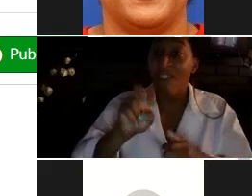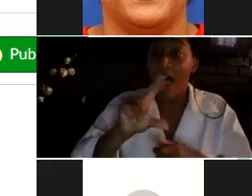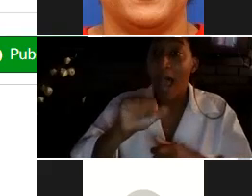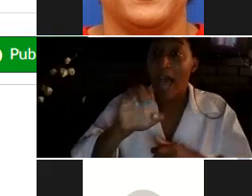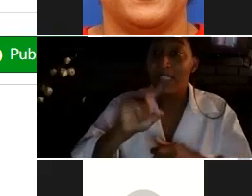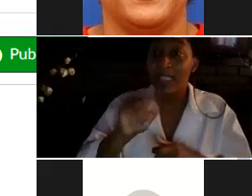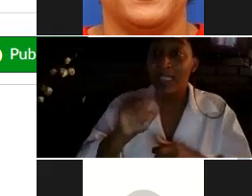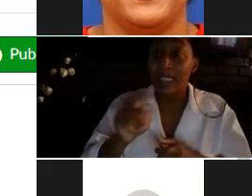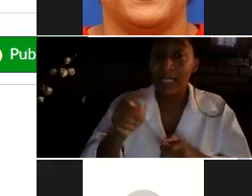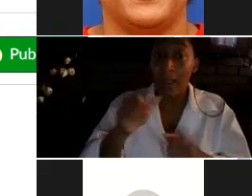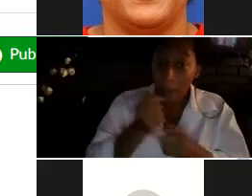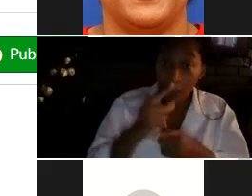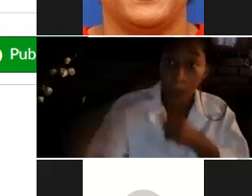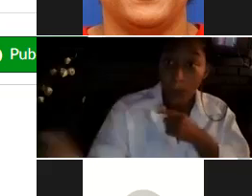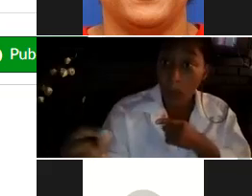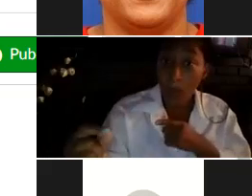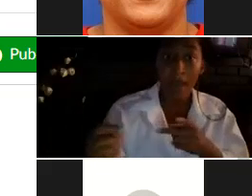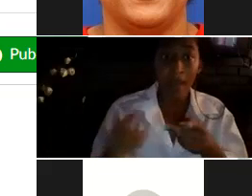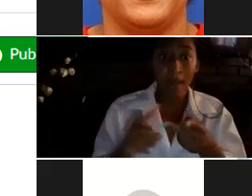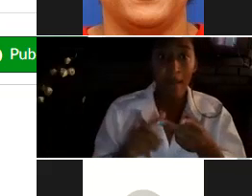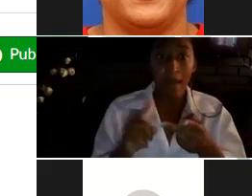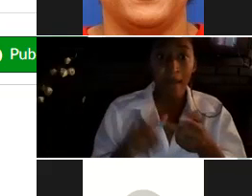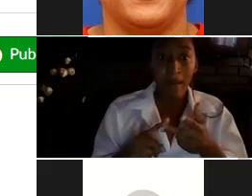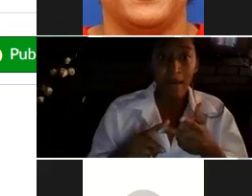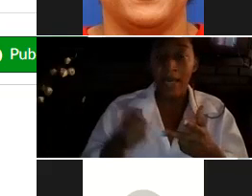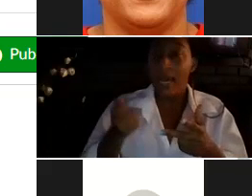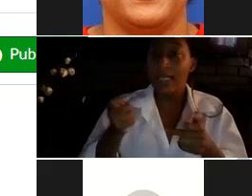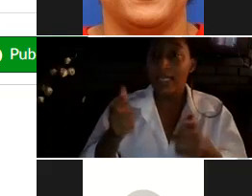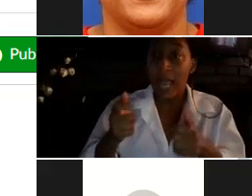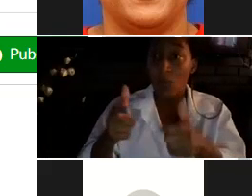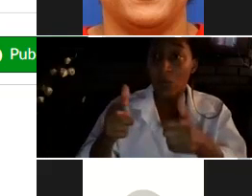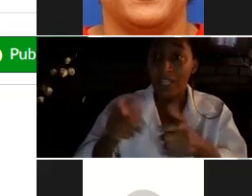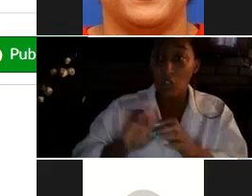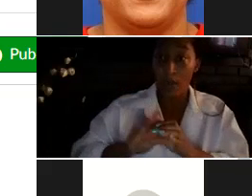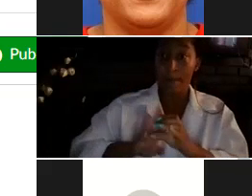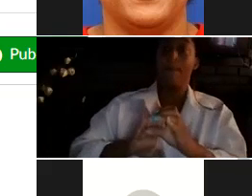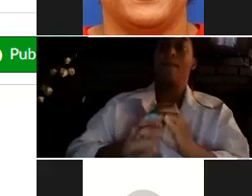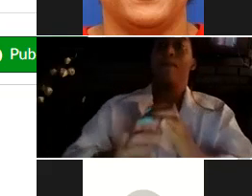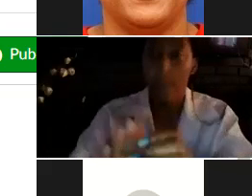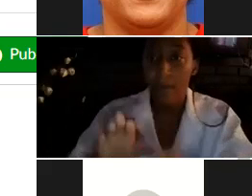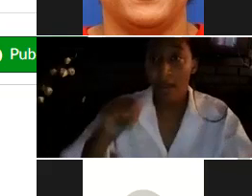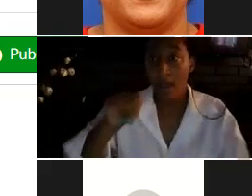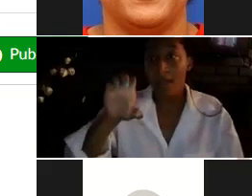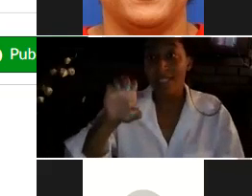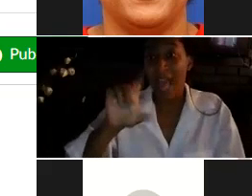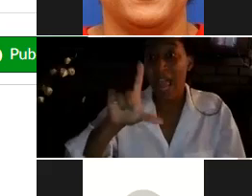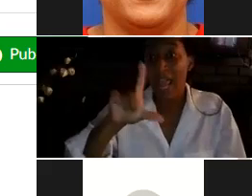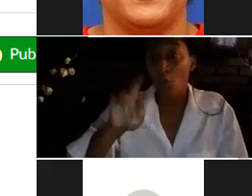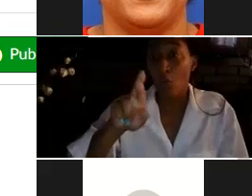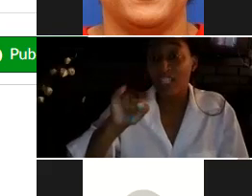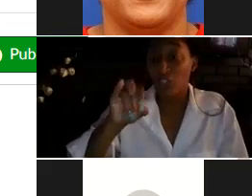at relationships between position, velocity, and acceleration for an object in motion. And